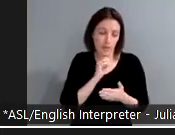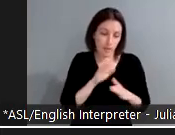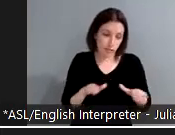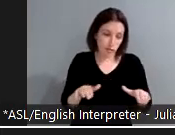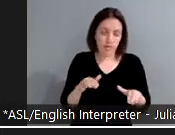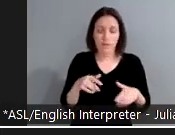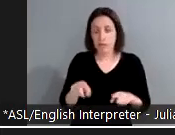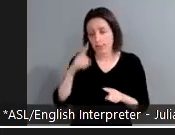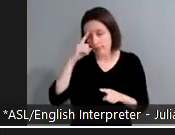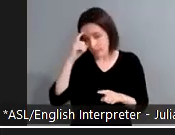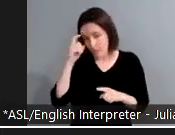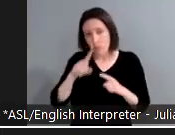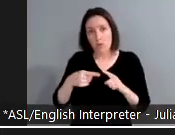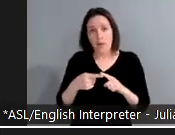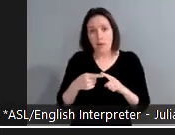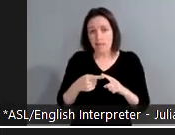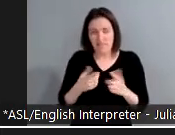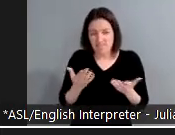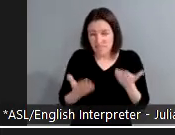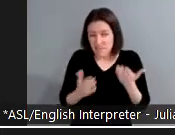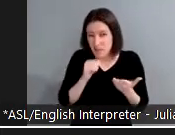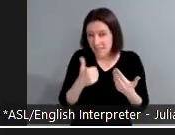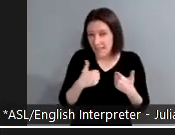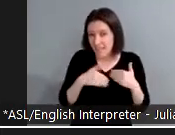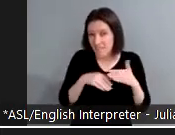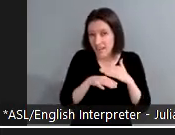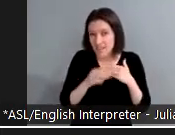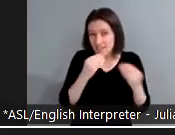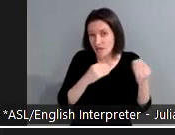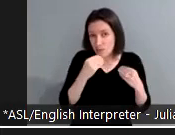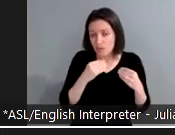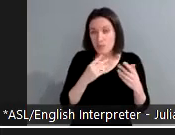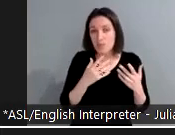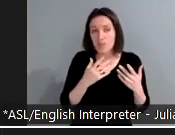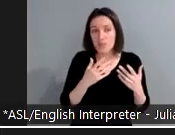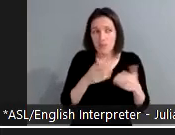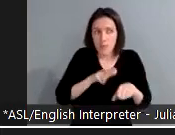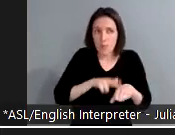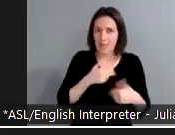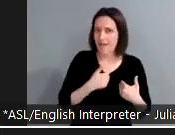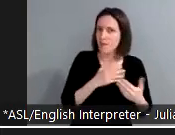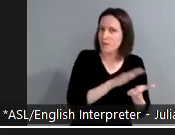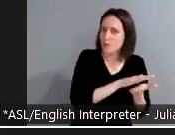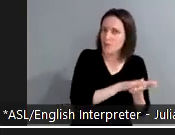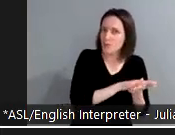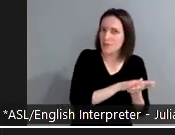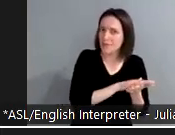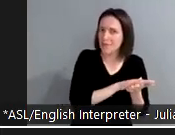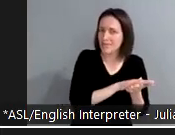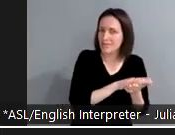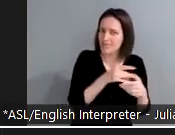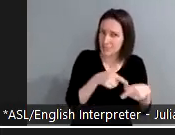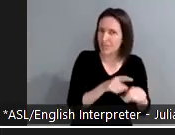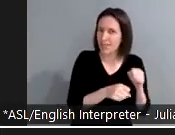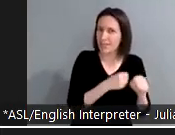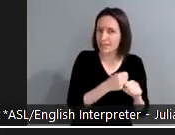they may not necessarily have access to meals normally provided through their school during the instructional school year.